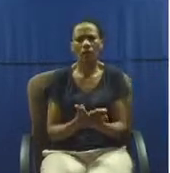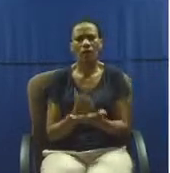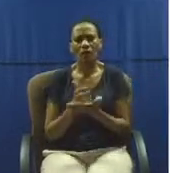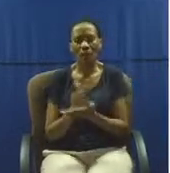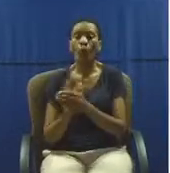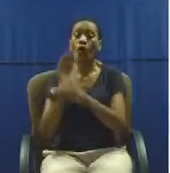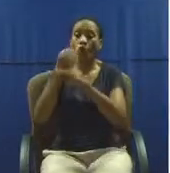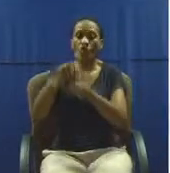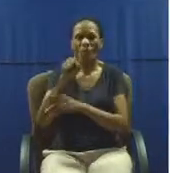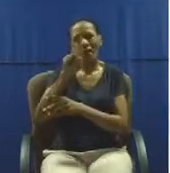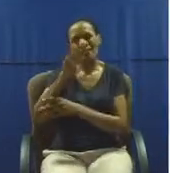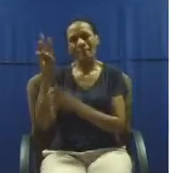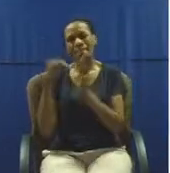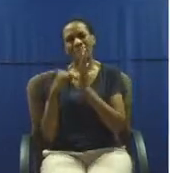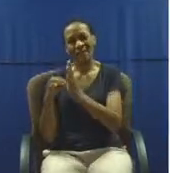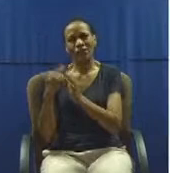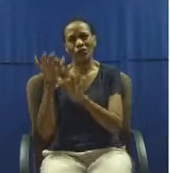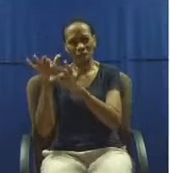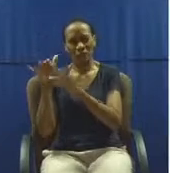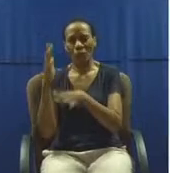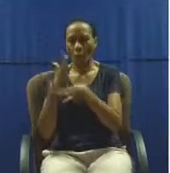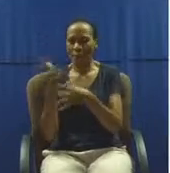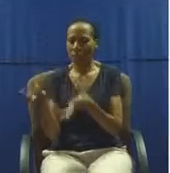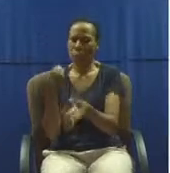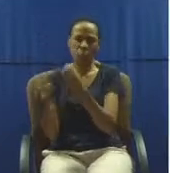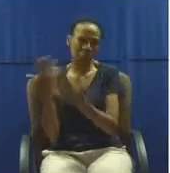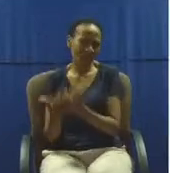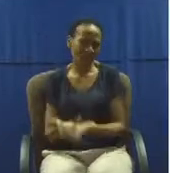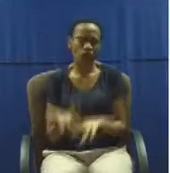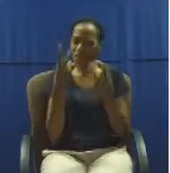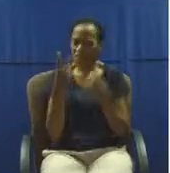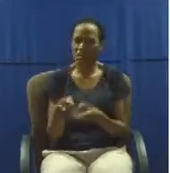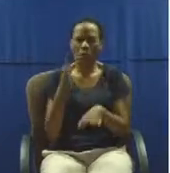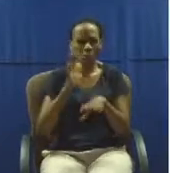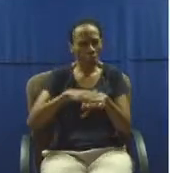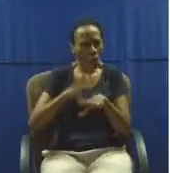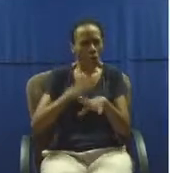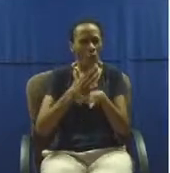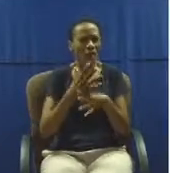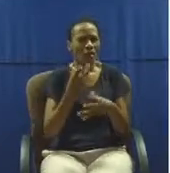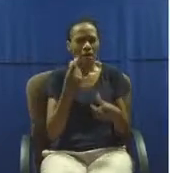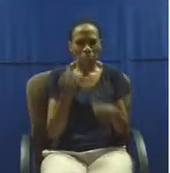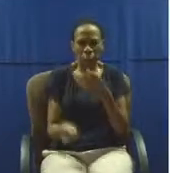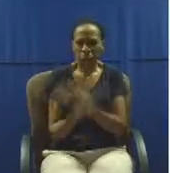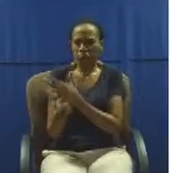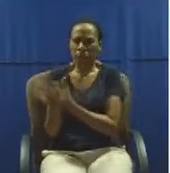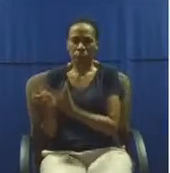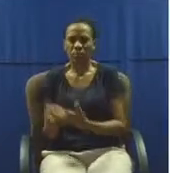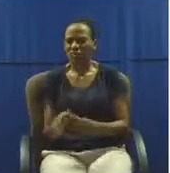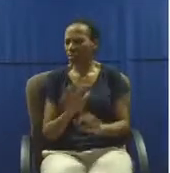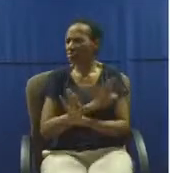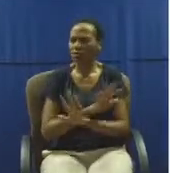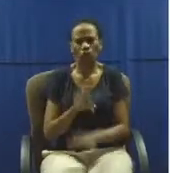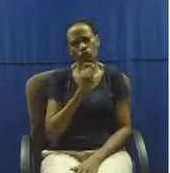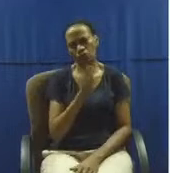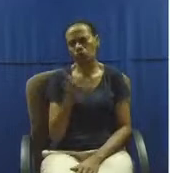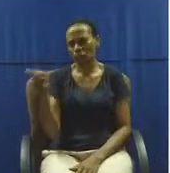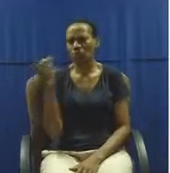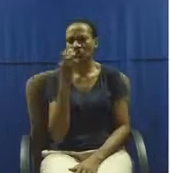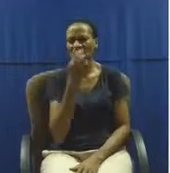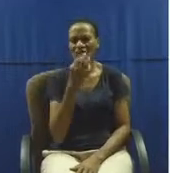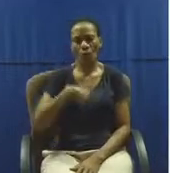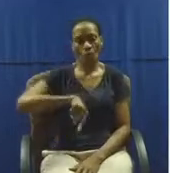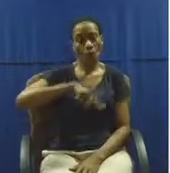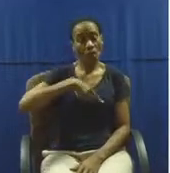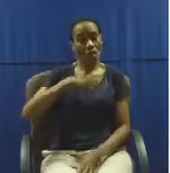million jobs. So all those efforts are underway, and it isn't true that we're not doing anything